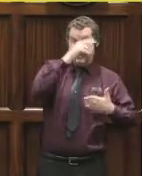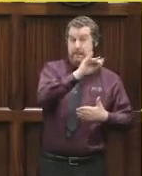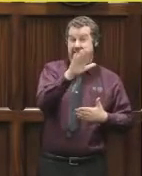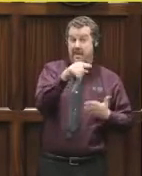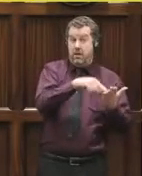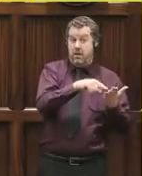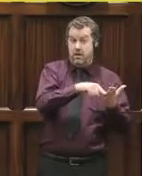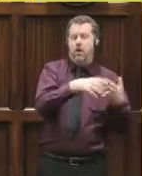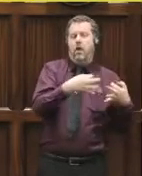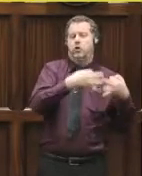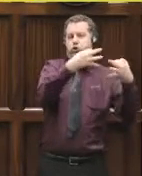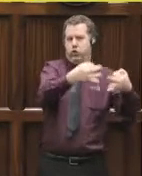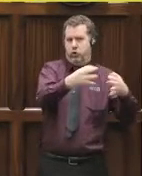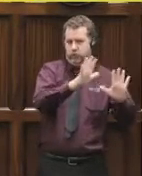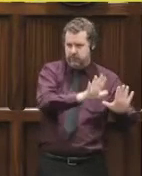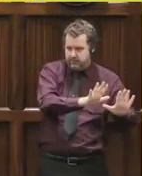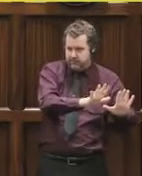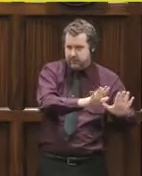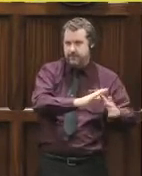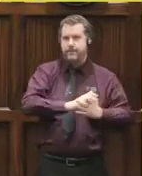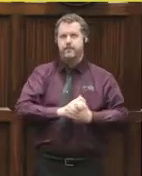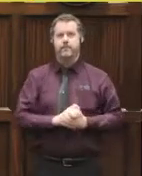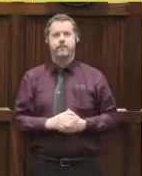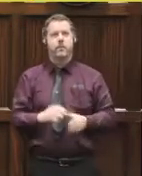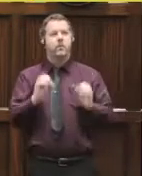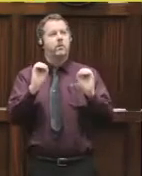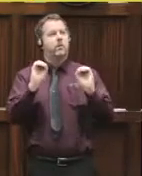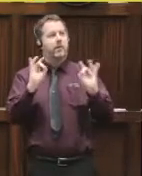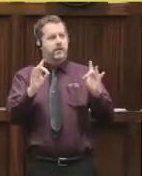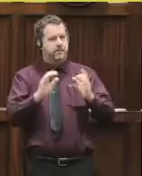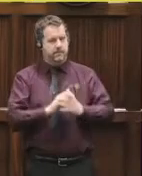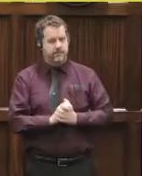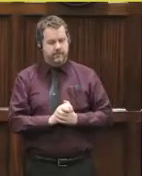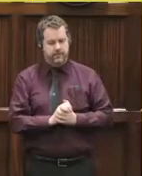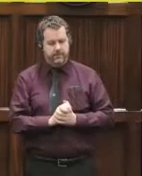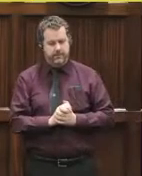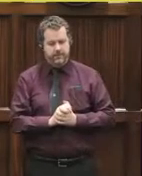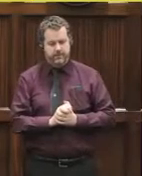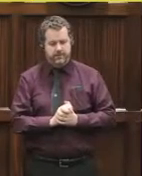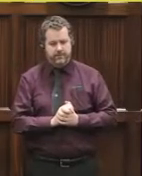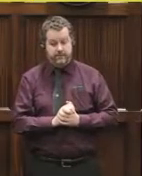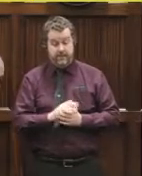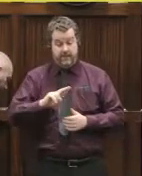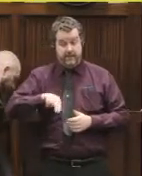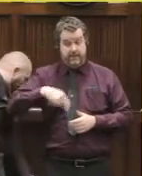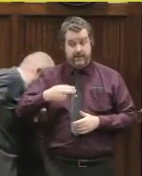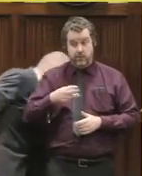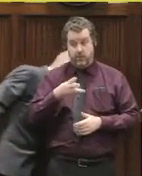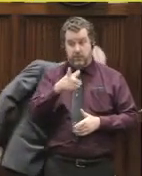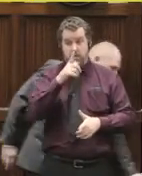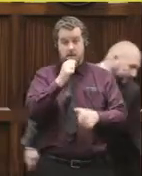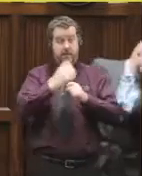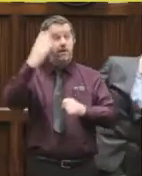Universities Bill. Okay, we'll move to the consideration